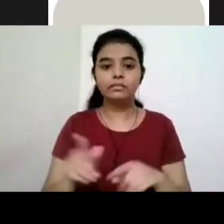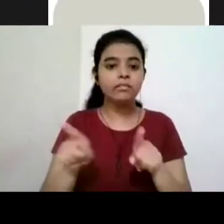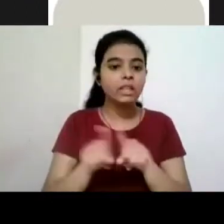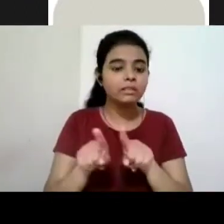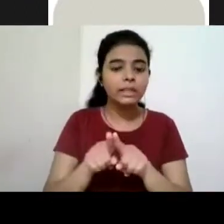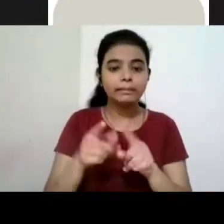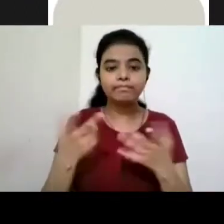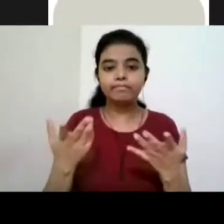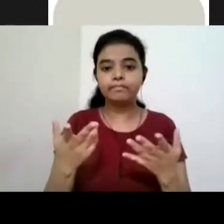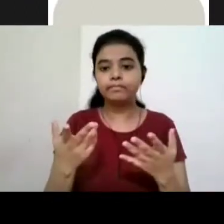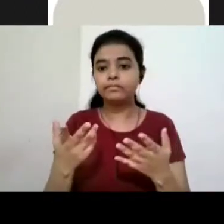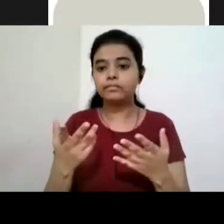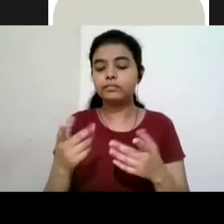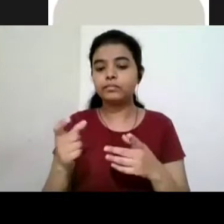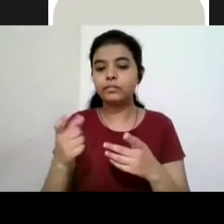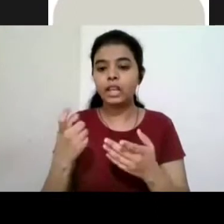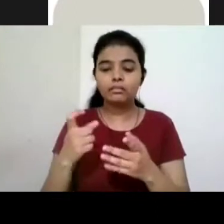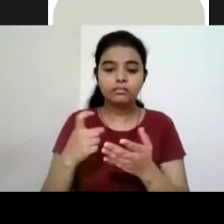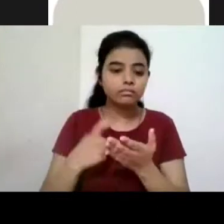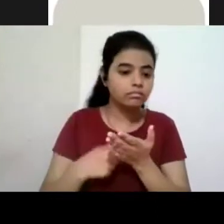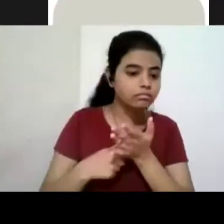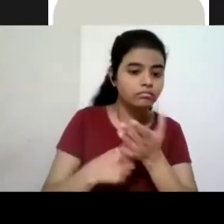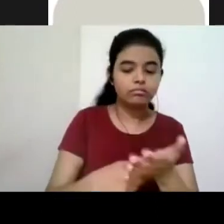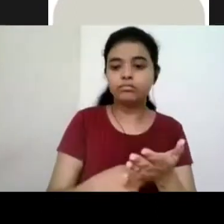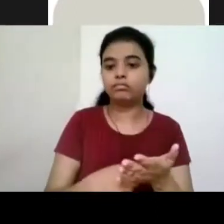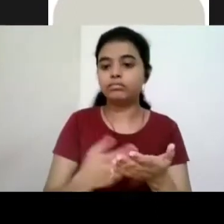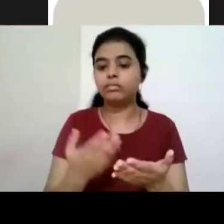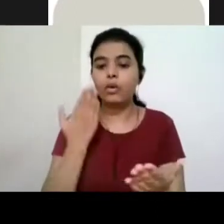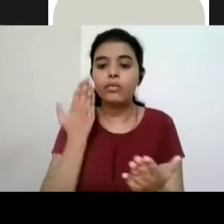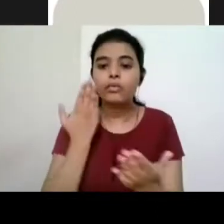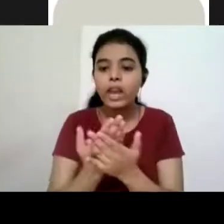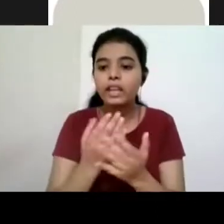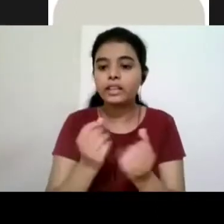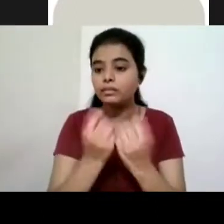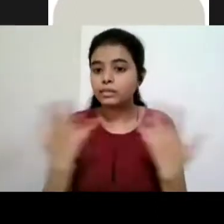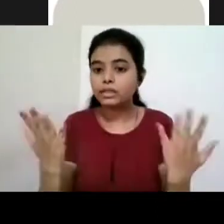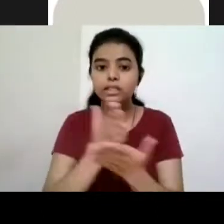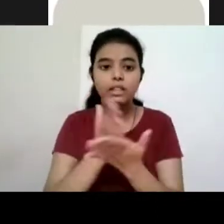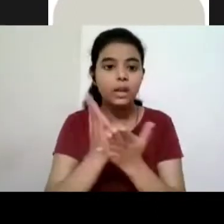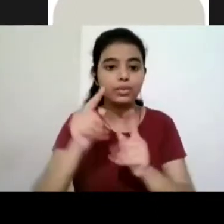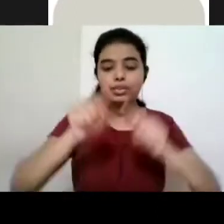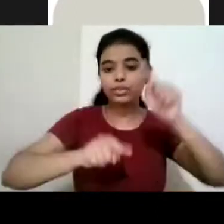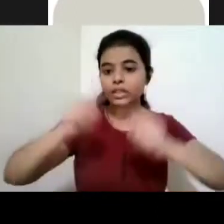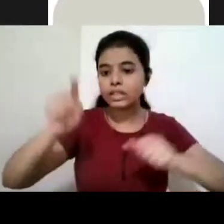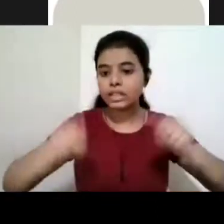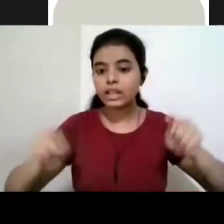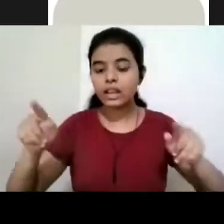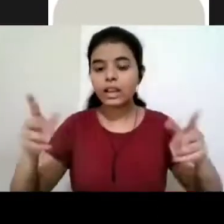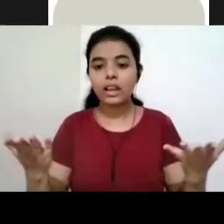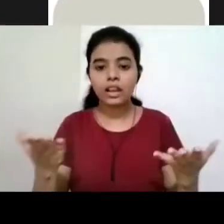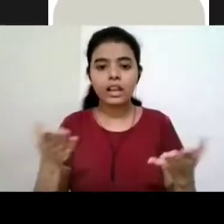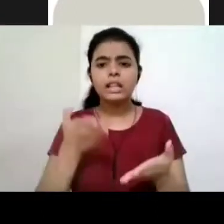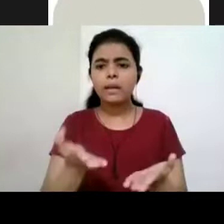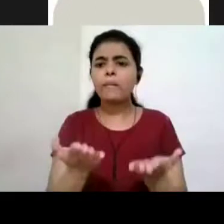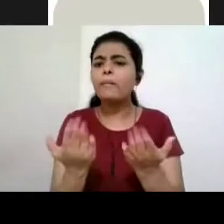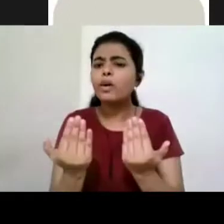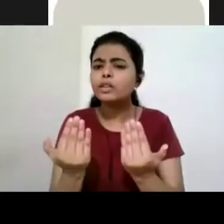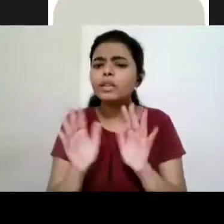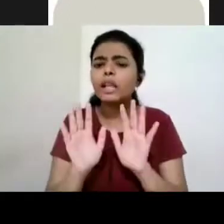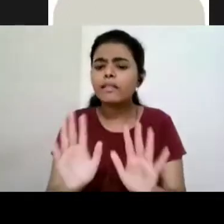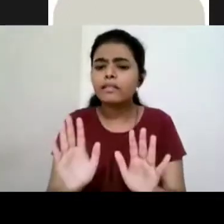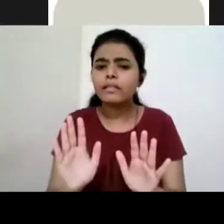nature of the discipline, recognizing the fact of multiplicity, diversity, the fact that there is a possibility